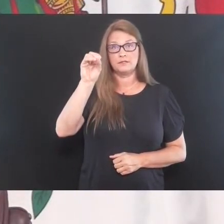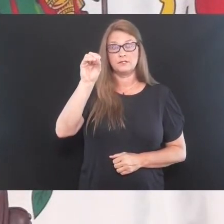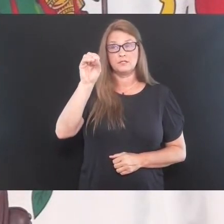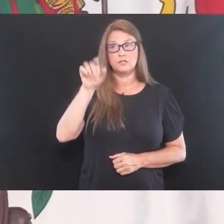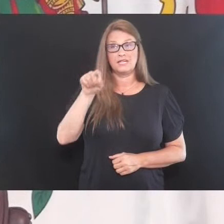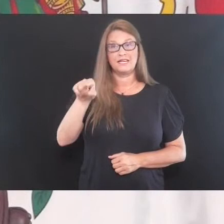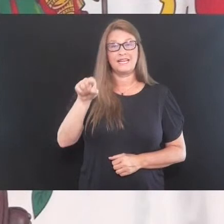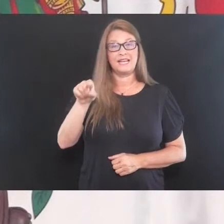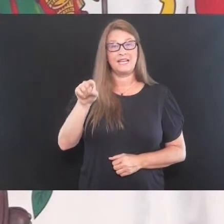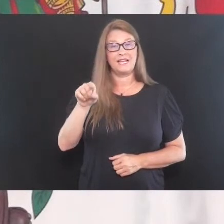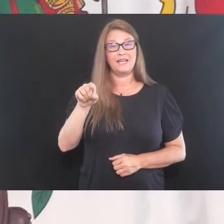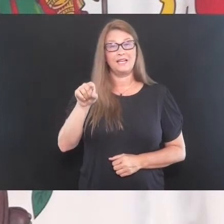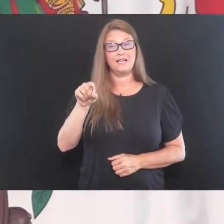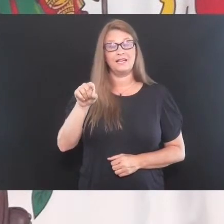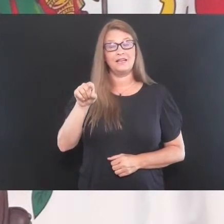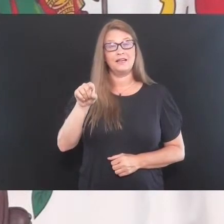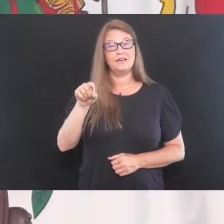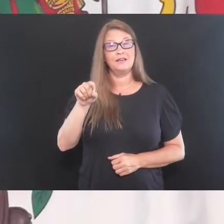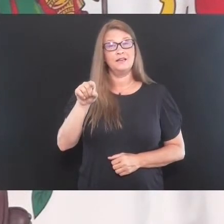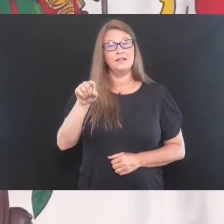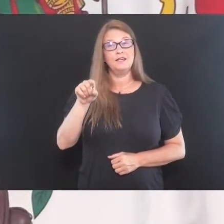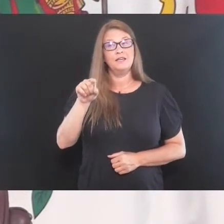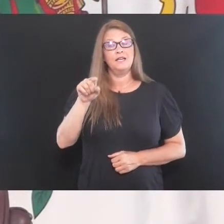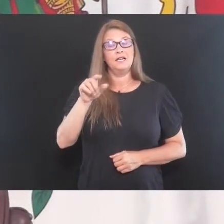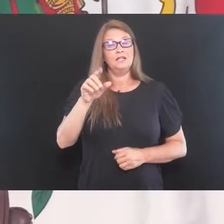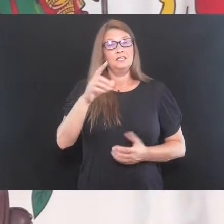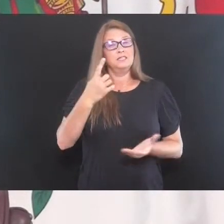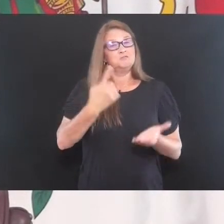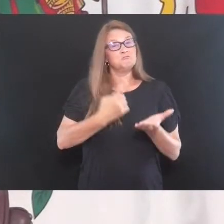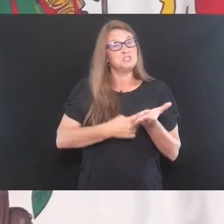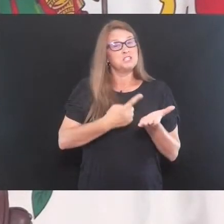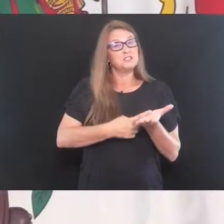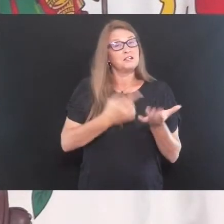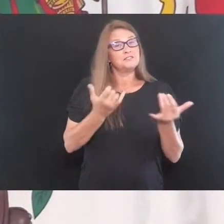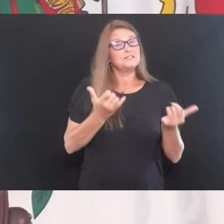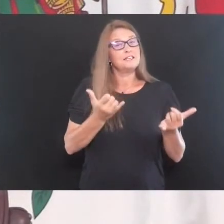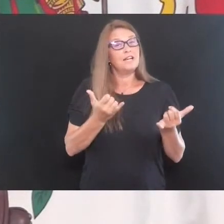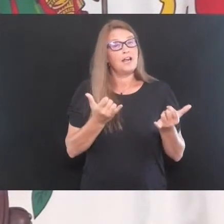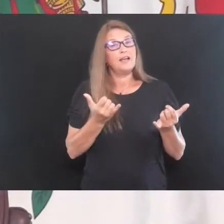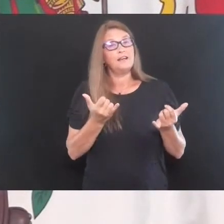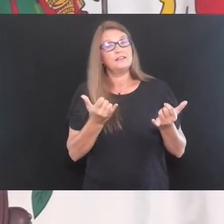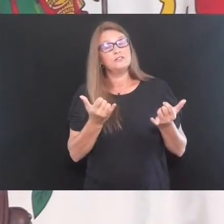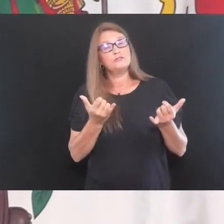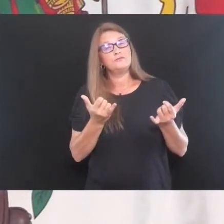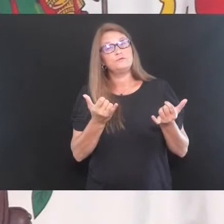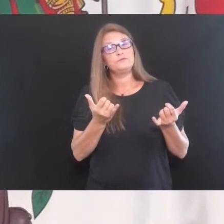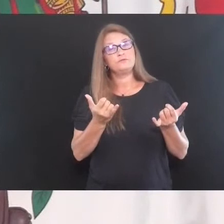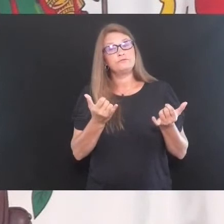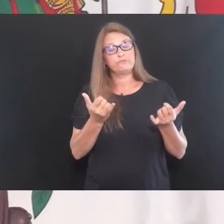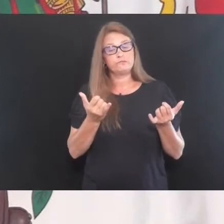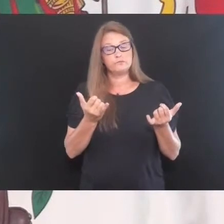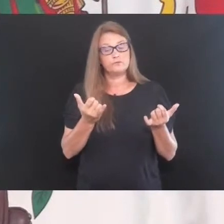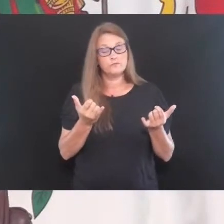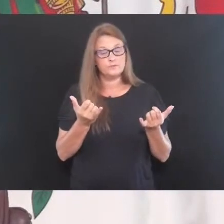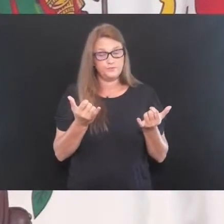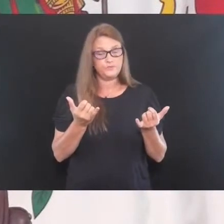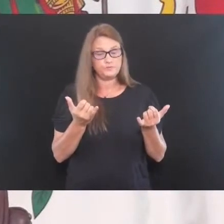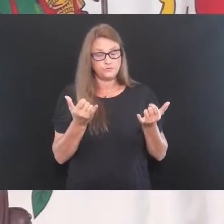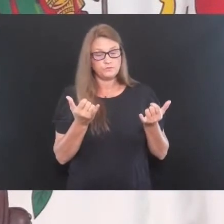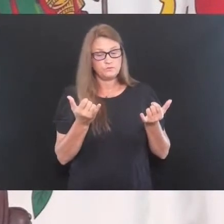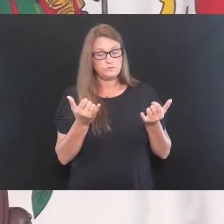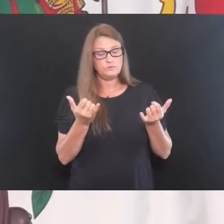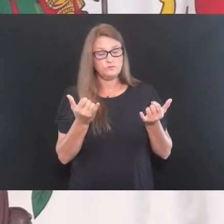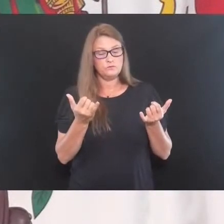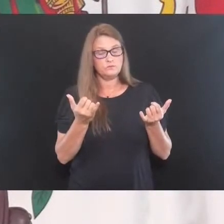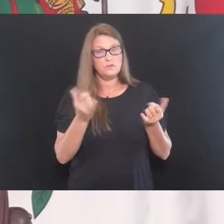when he spoke with us today, he said that it weighs really heavily on